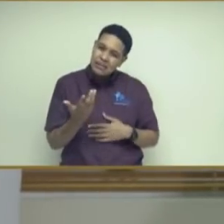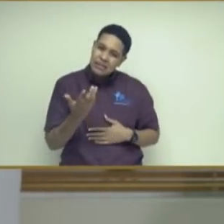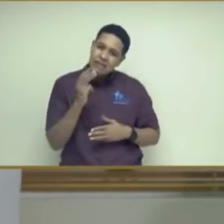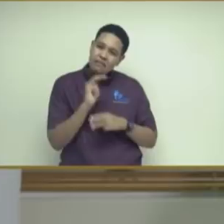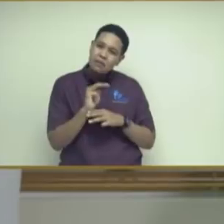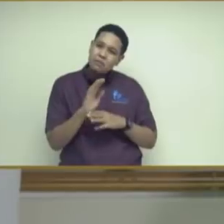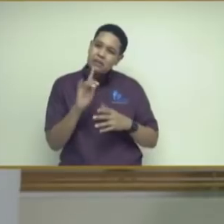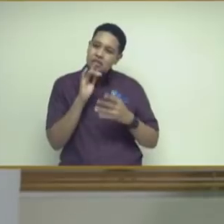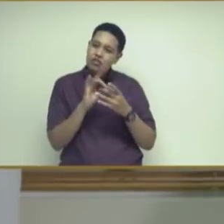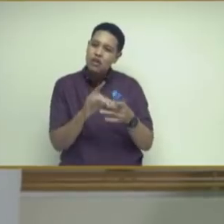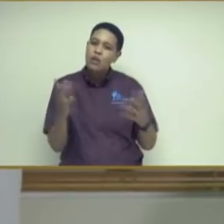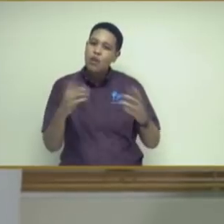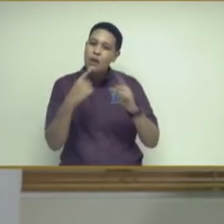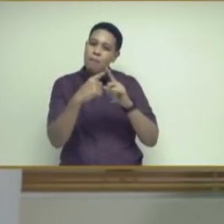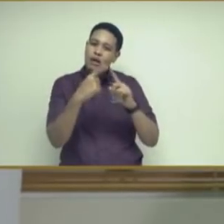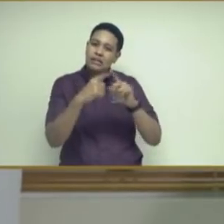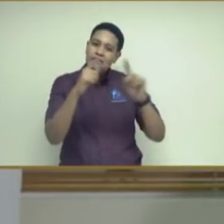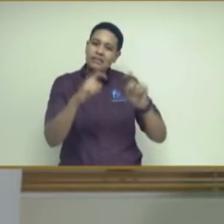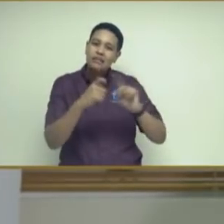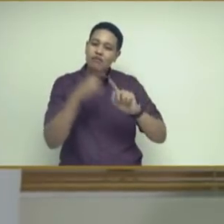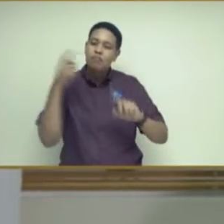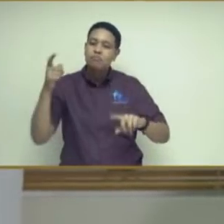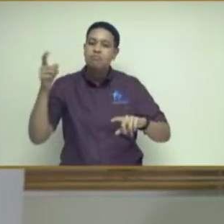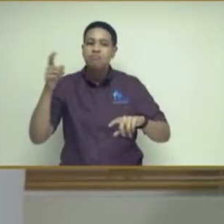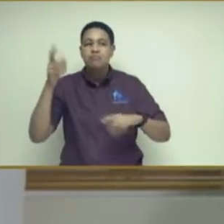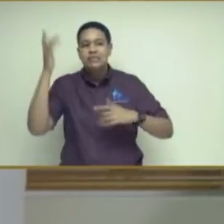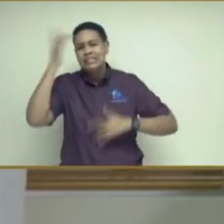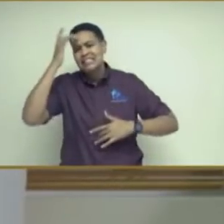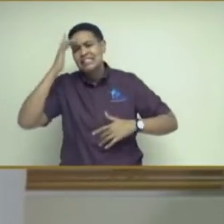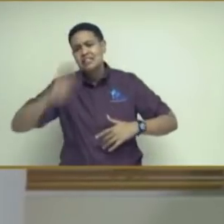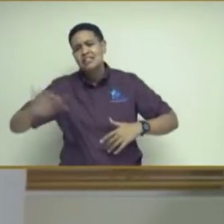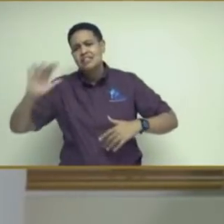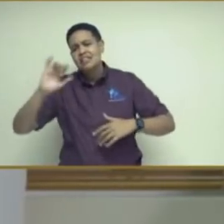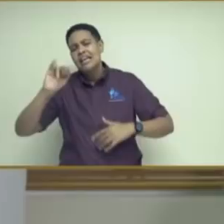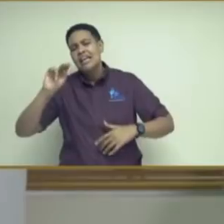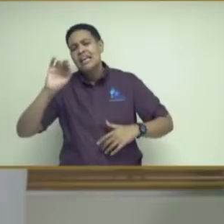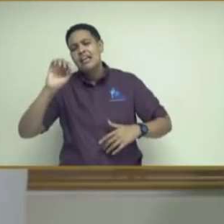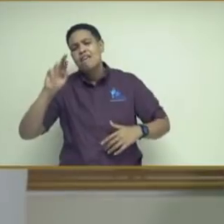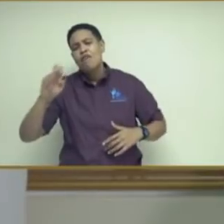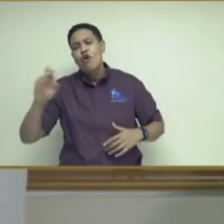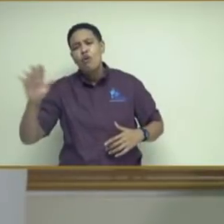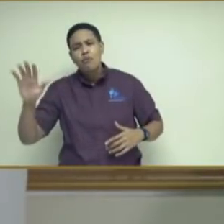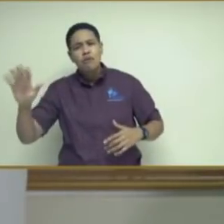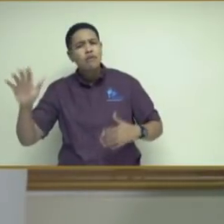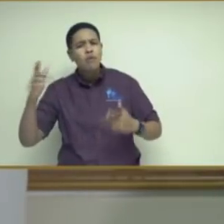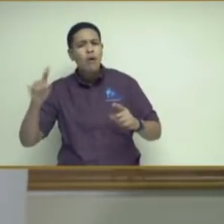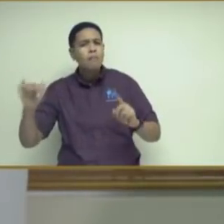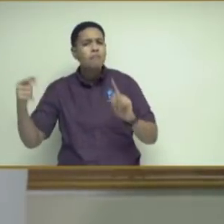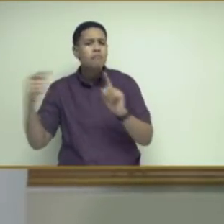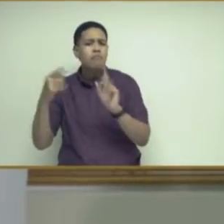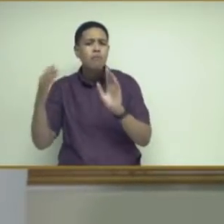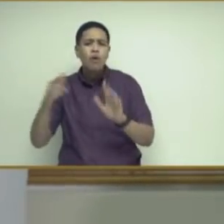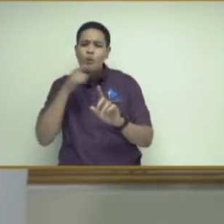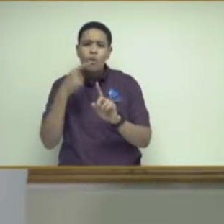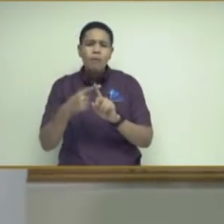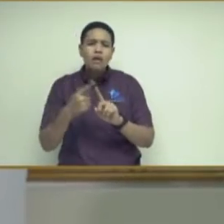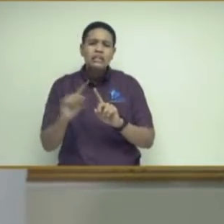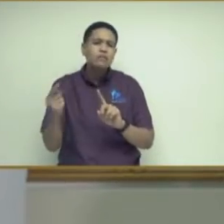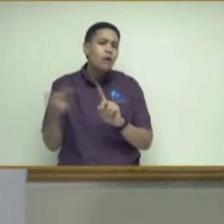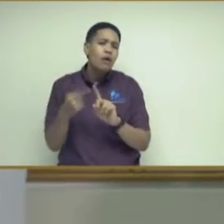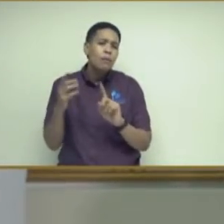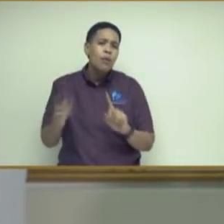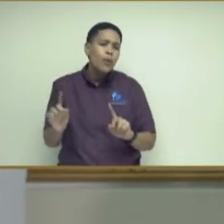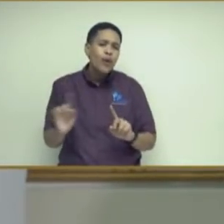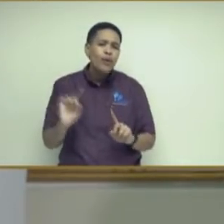Minister regarding the positive test from the infirmary. What's the status of that person who tested positive?